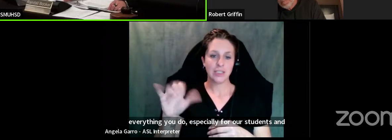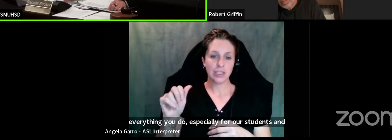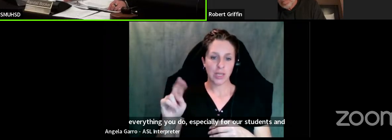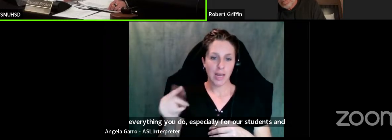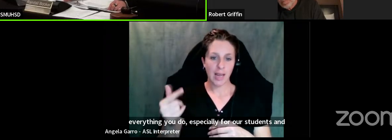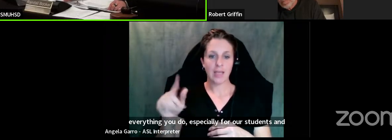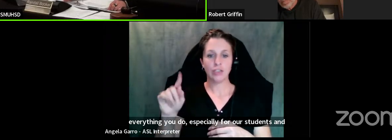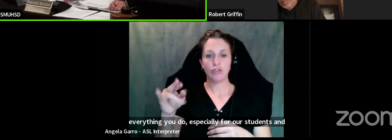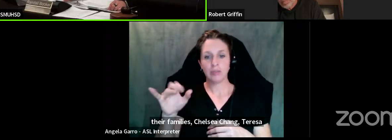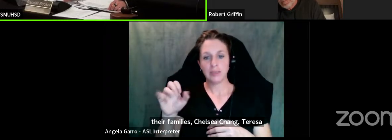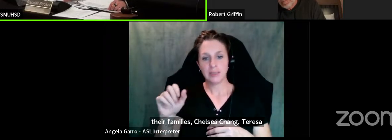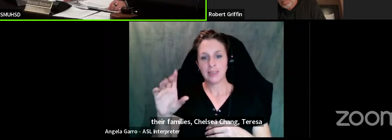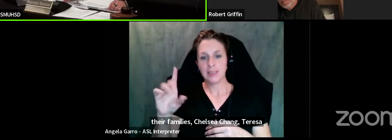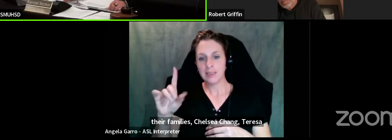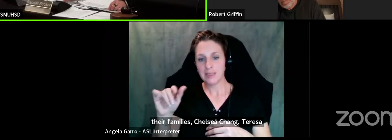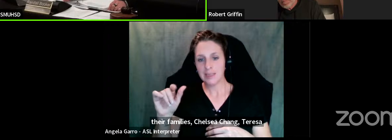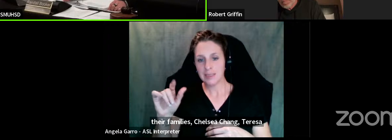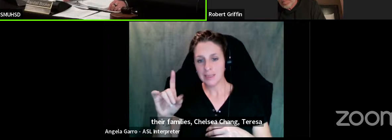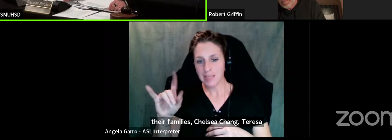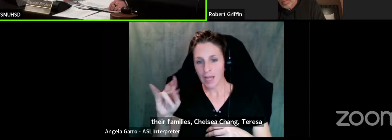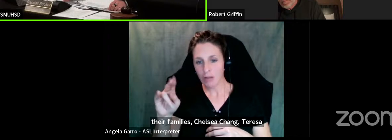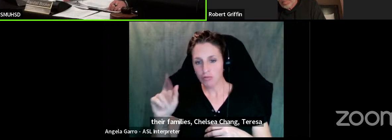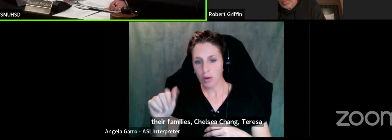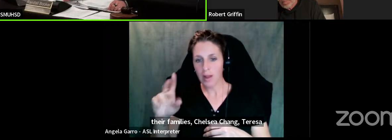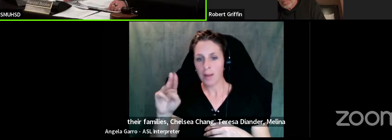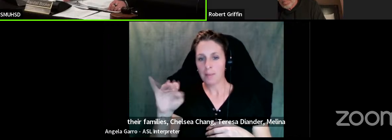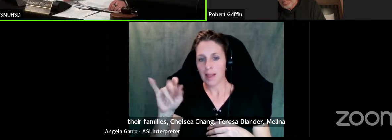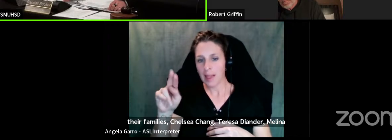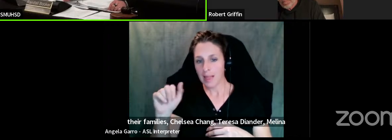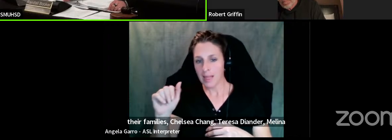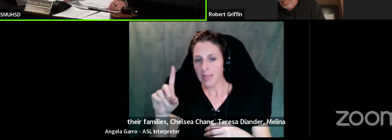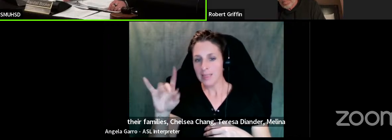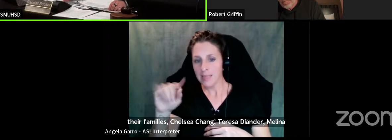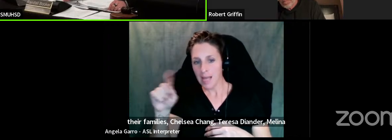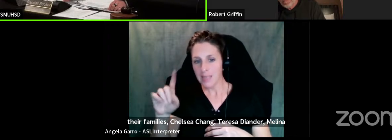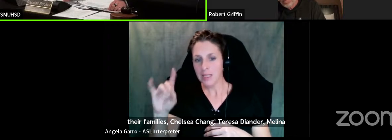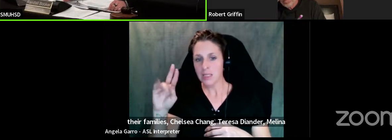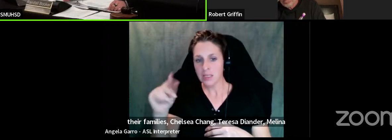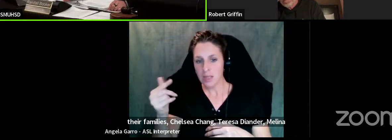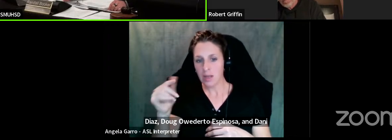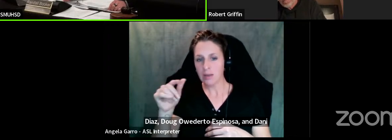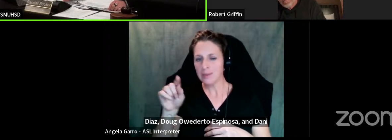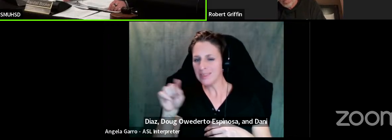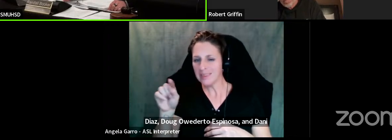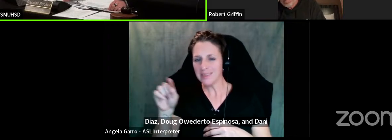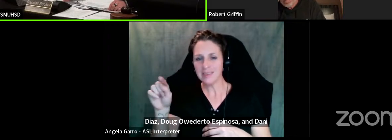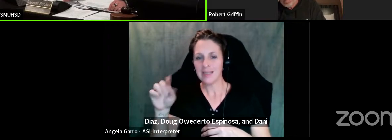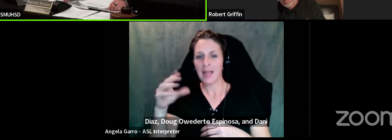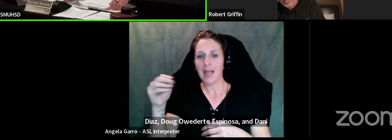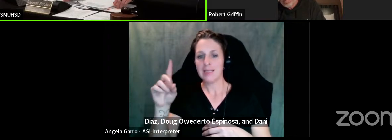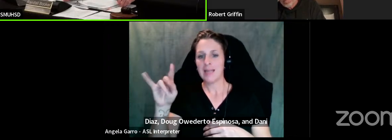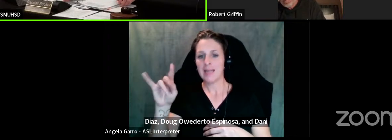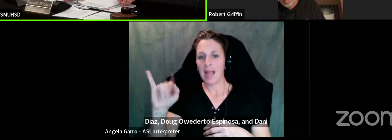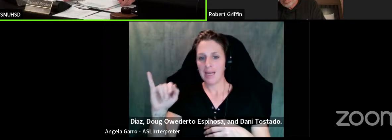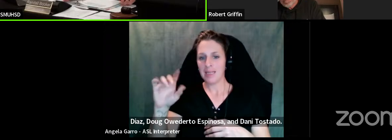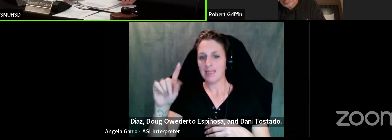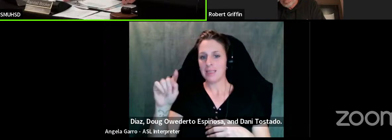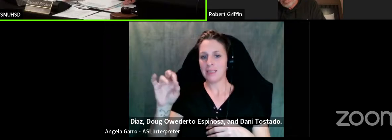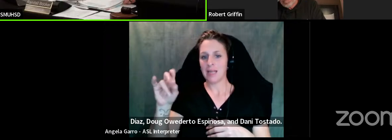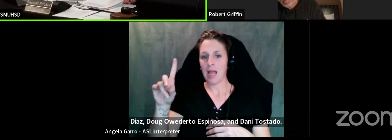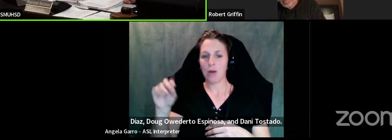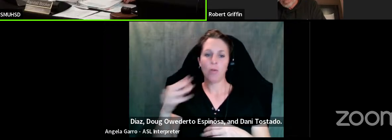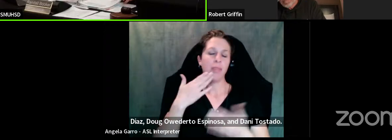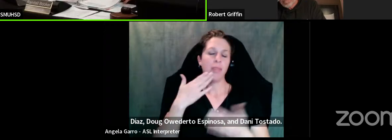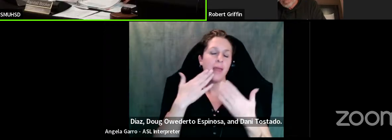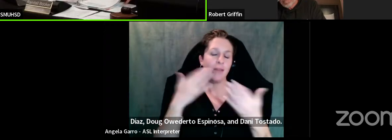Melina Diaz, Dagoberto Espinosa, and Danny Tostado. Really big thanks to everyone. Thank you for all the work you do every